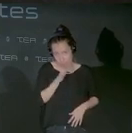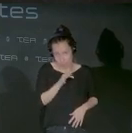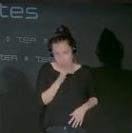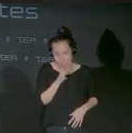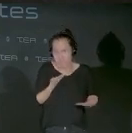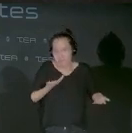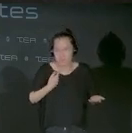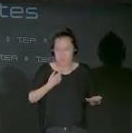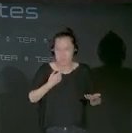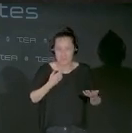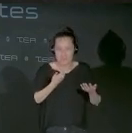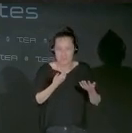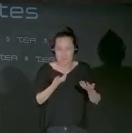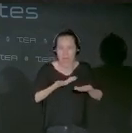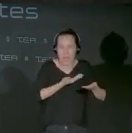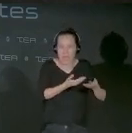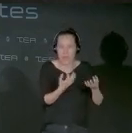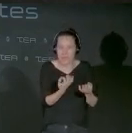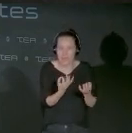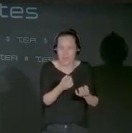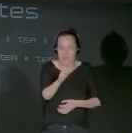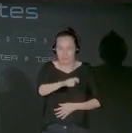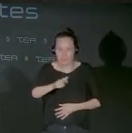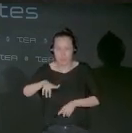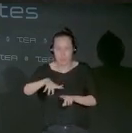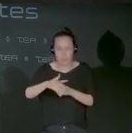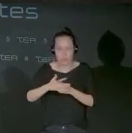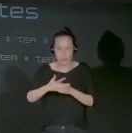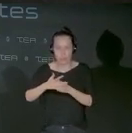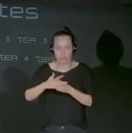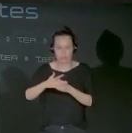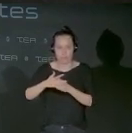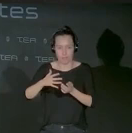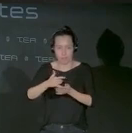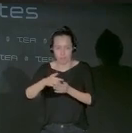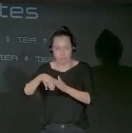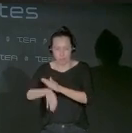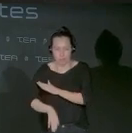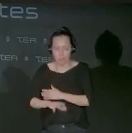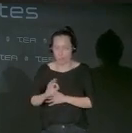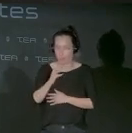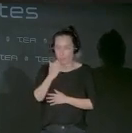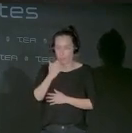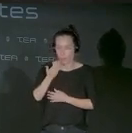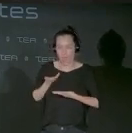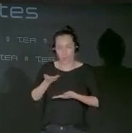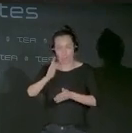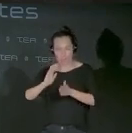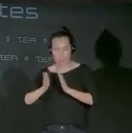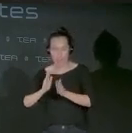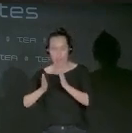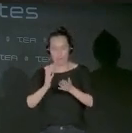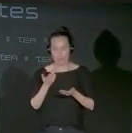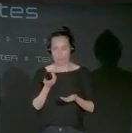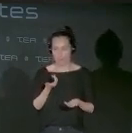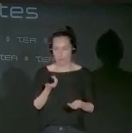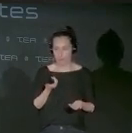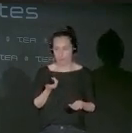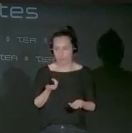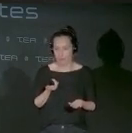with therapists and so on. We can do all these things, but ultimately what people want